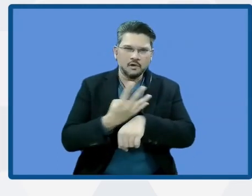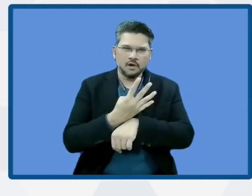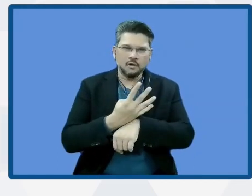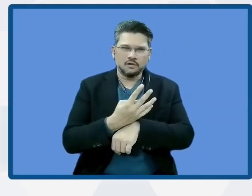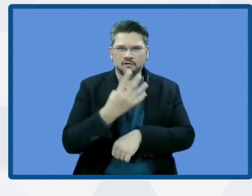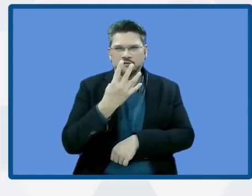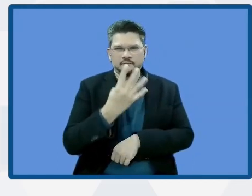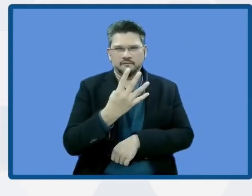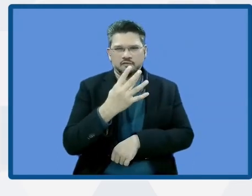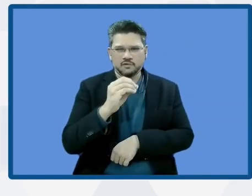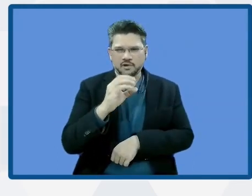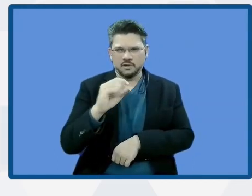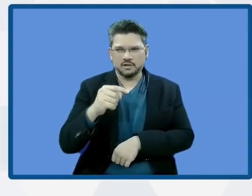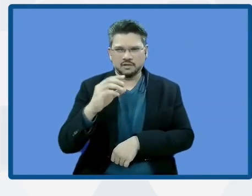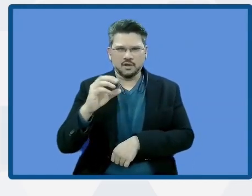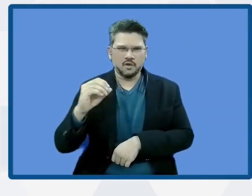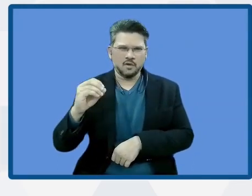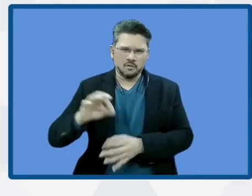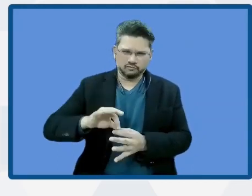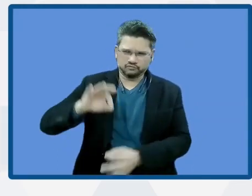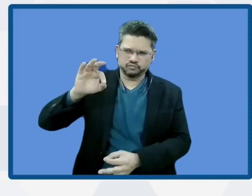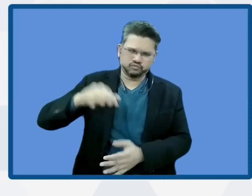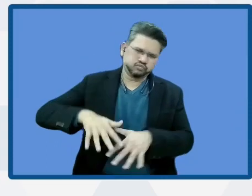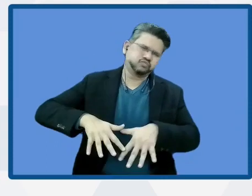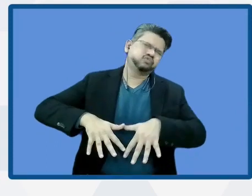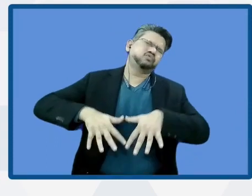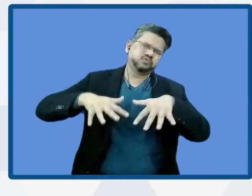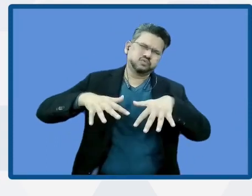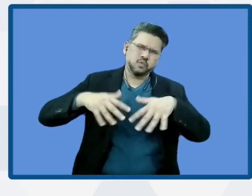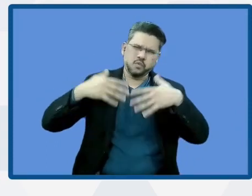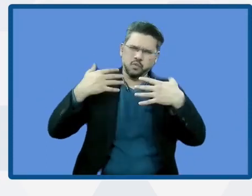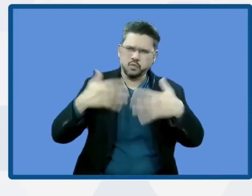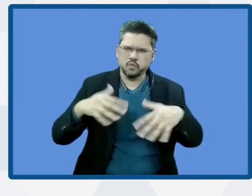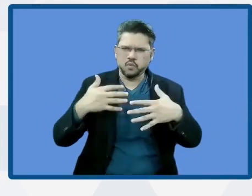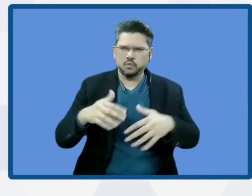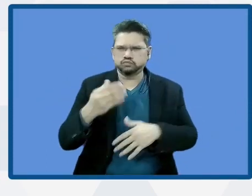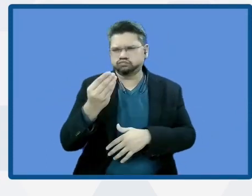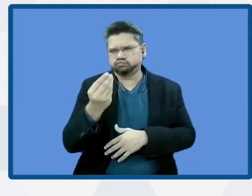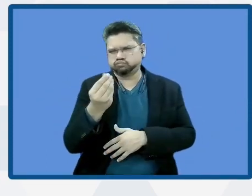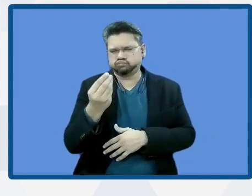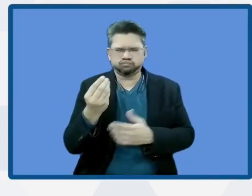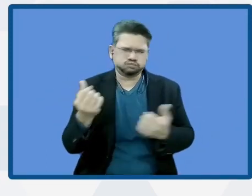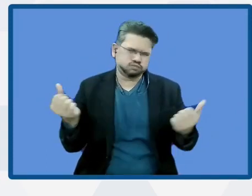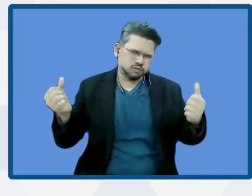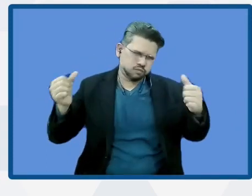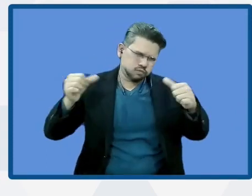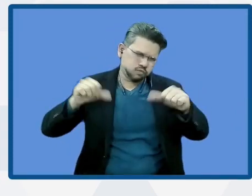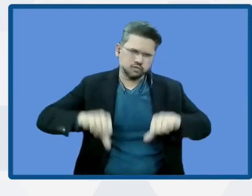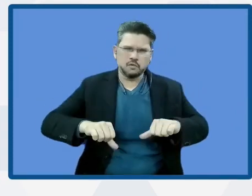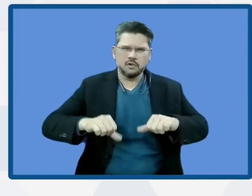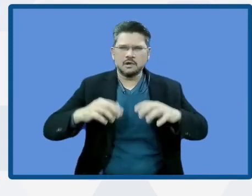for our country. This led to losses and damages, and we also lost